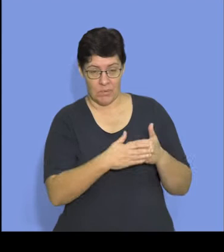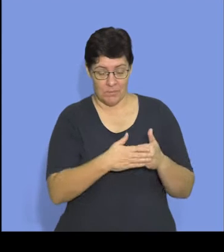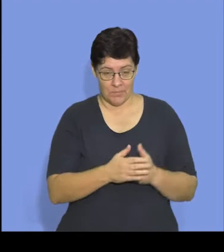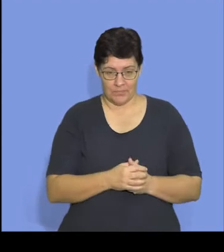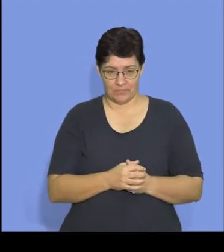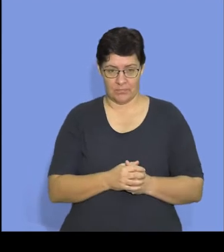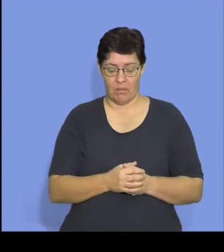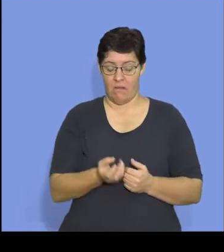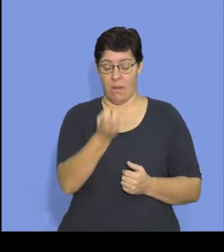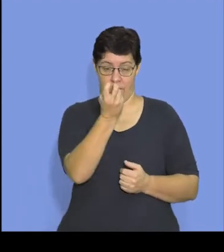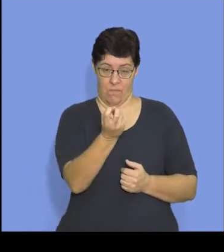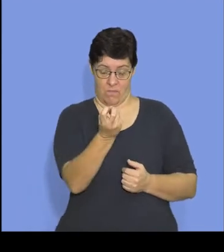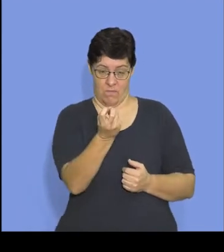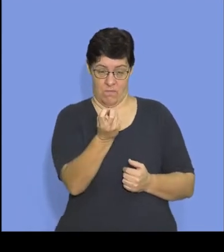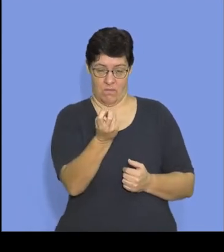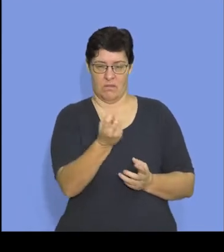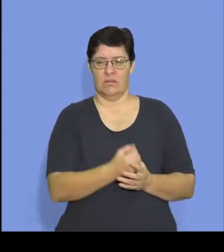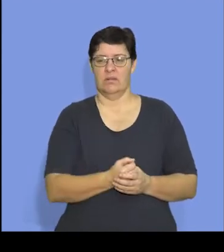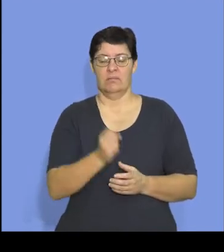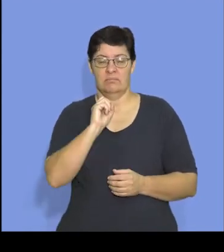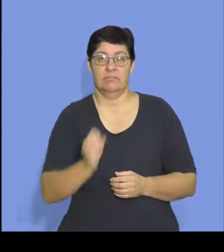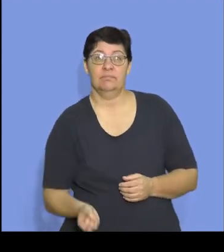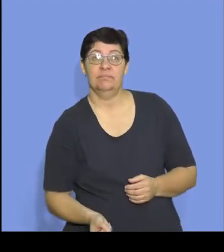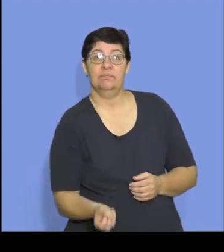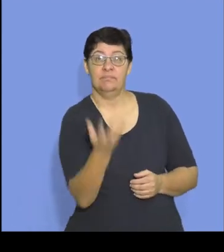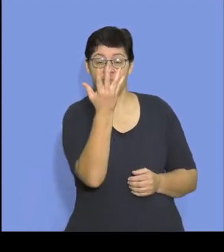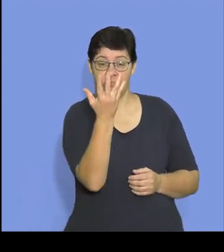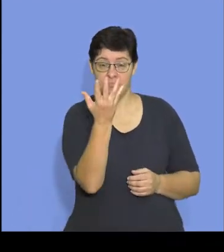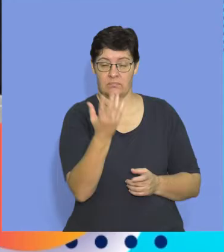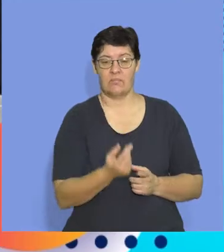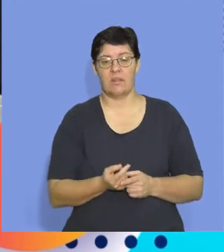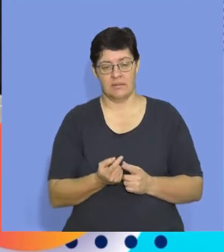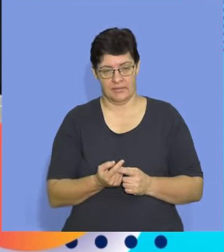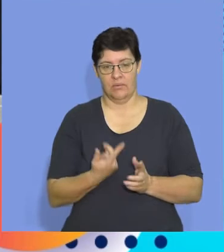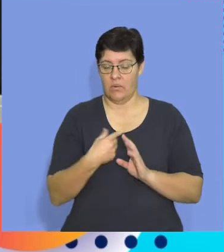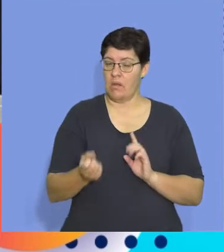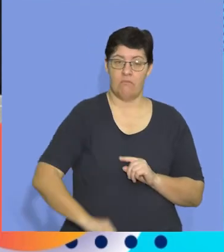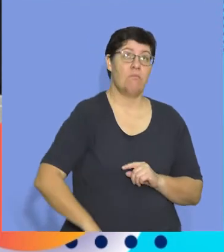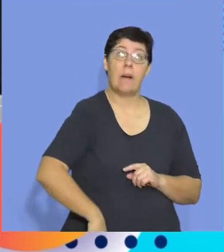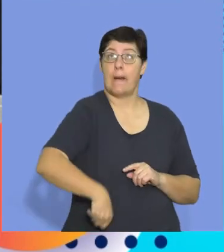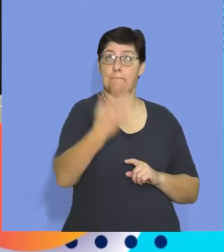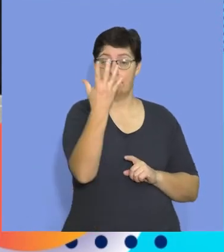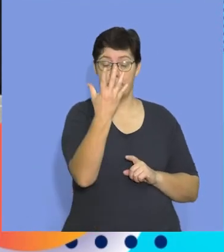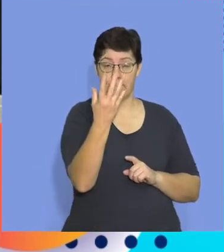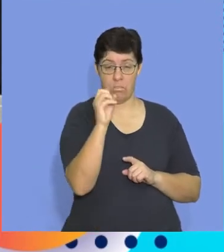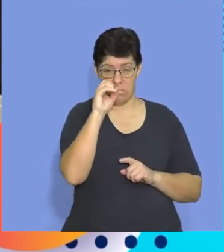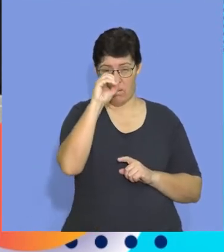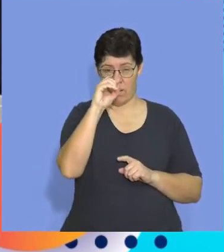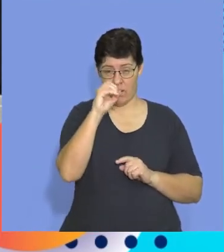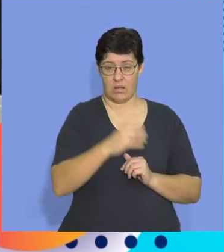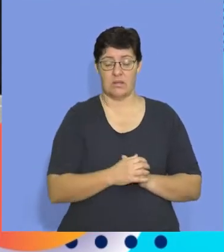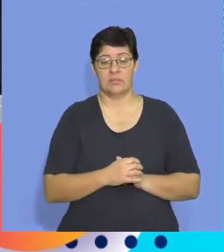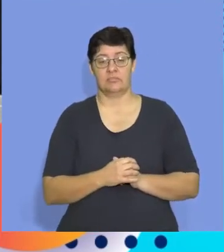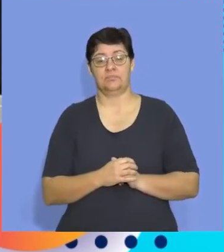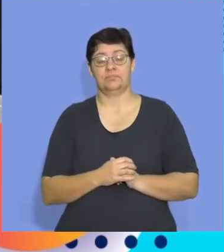a small ball that's projected upwards. In other words, I've got a ball and I'm throwing it, okay? And I know